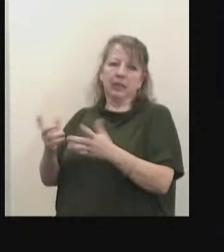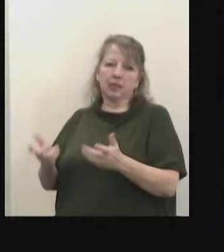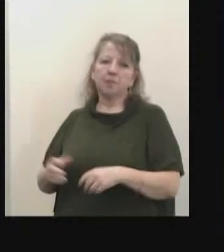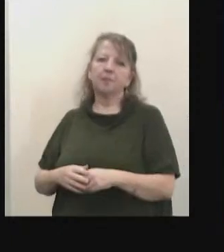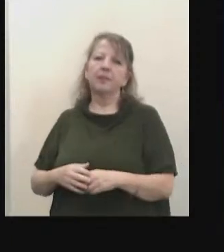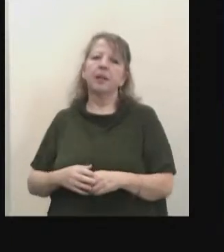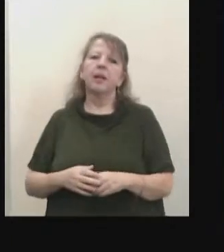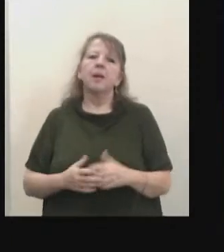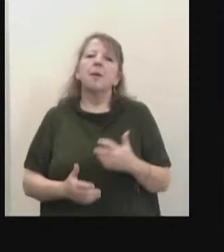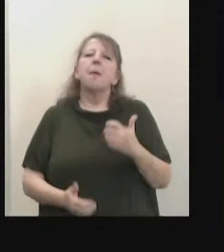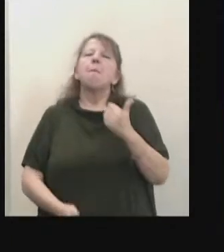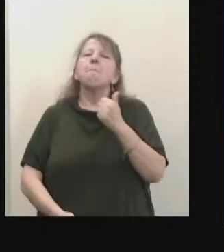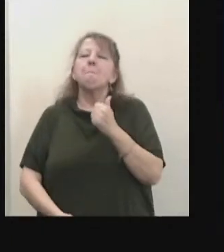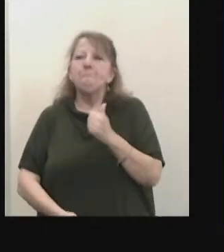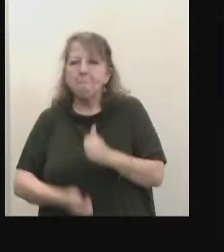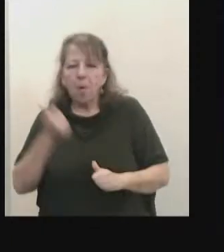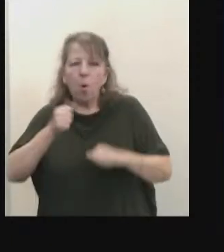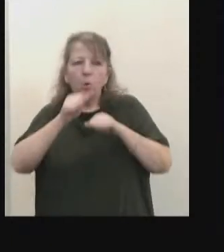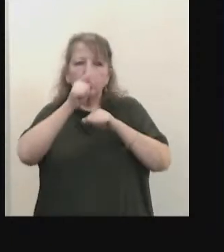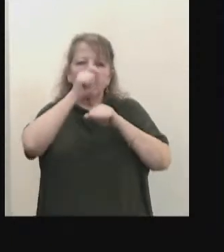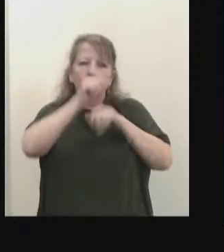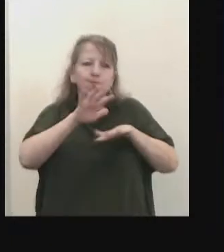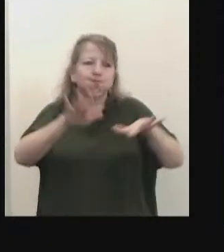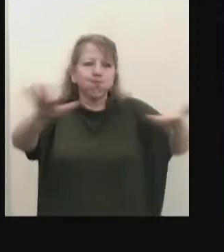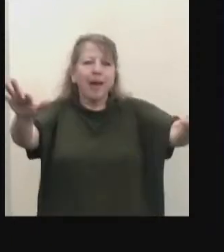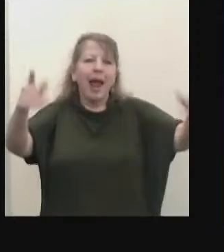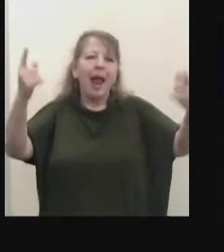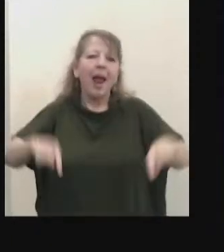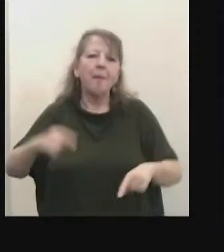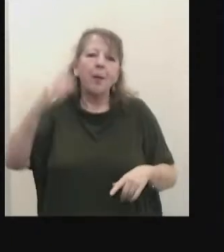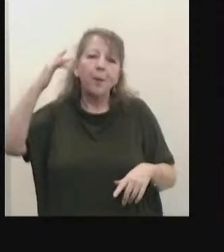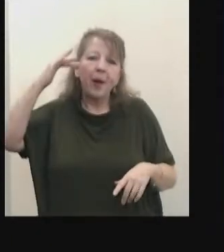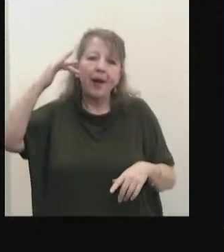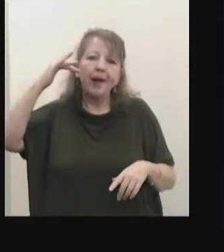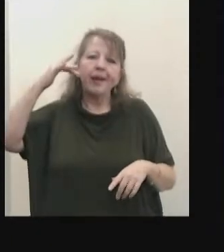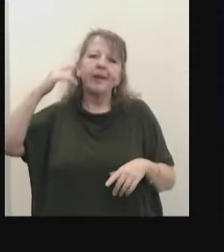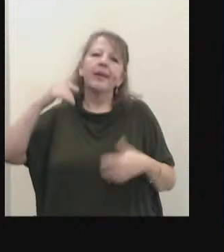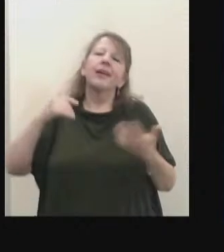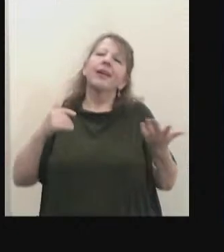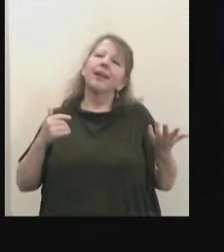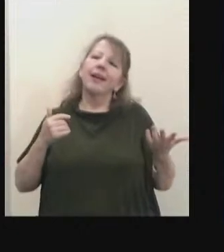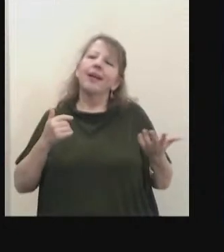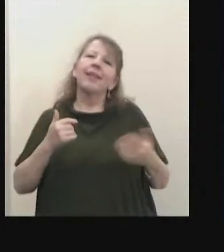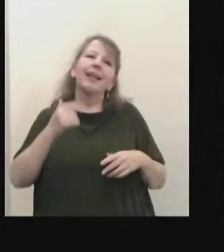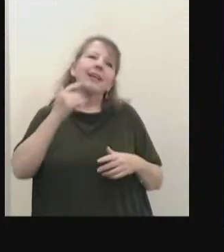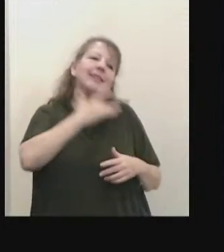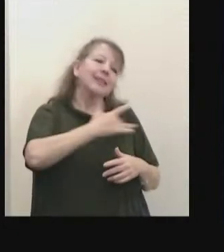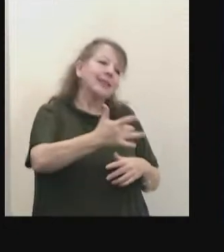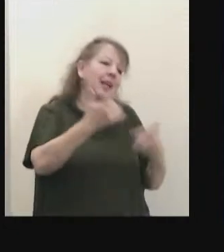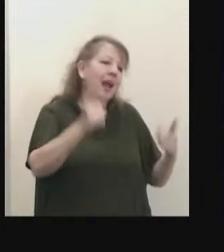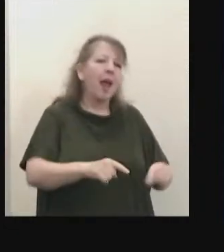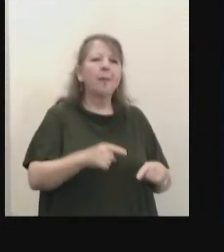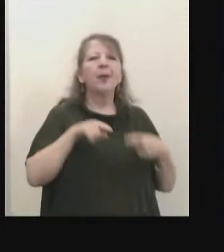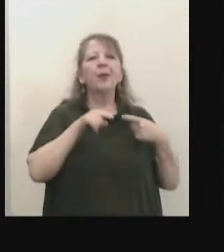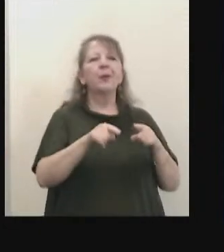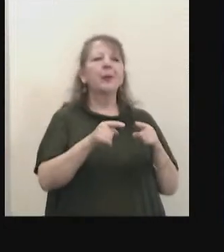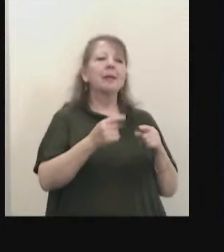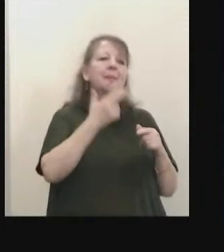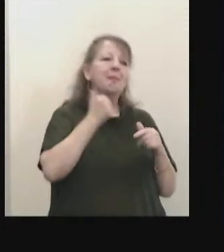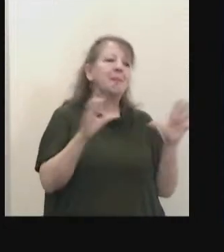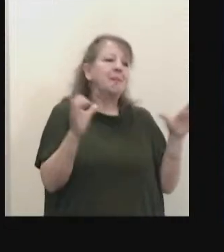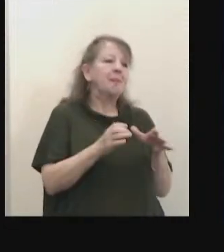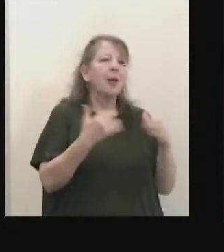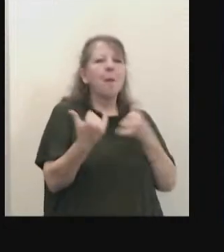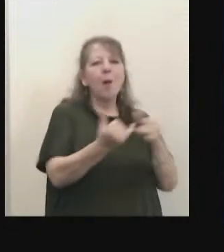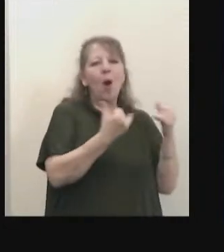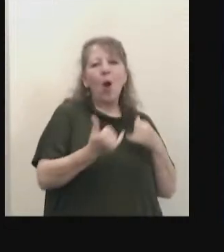cases report to us, is they believe that they've been infected in small gatherings, large gatherings, going